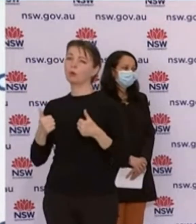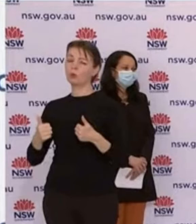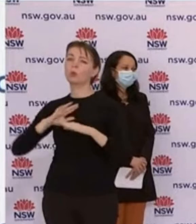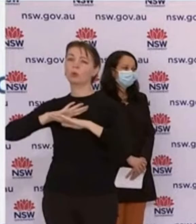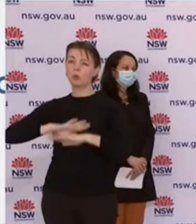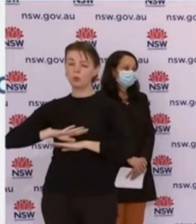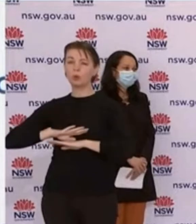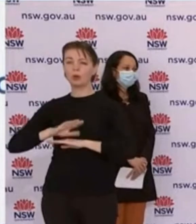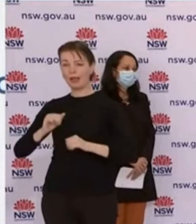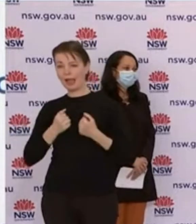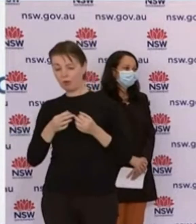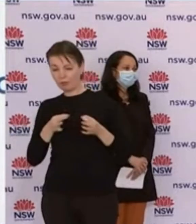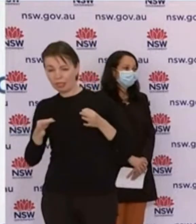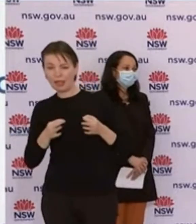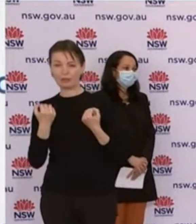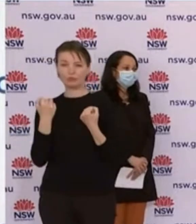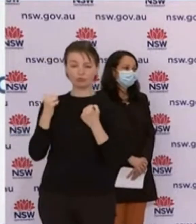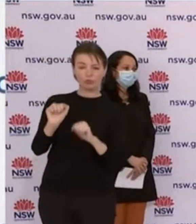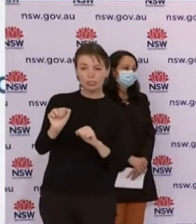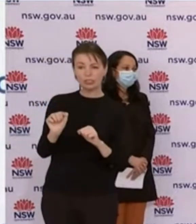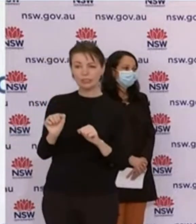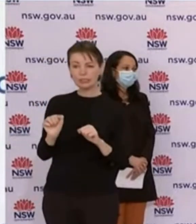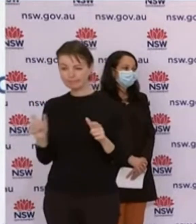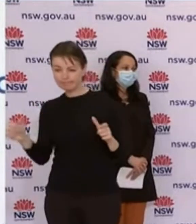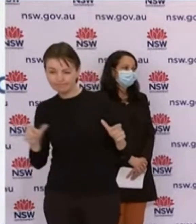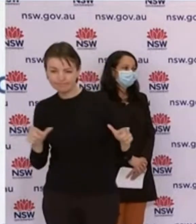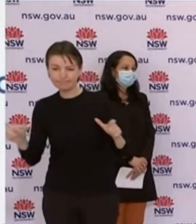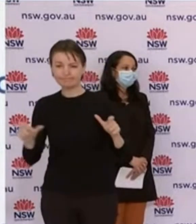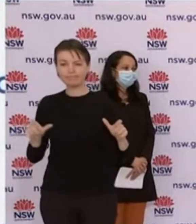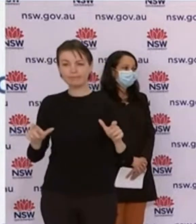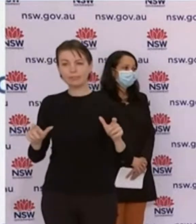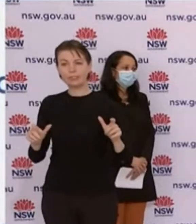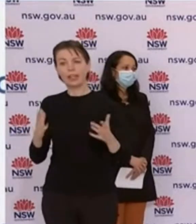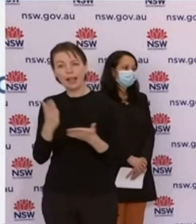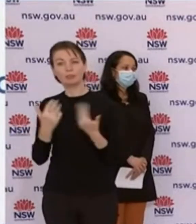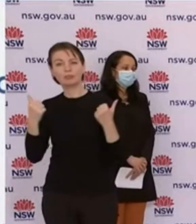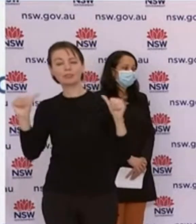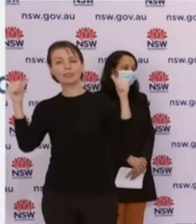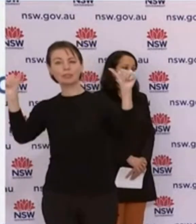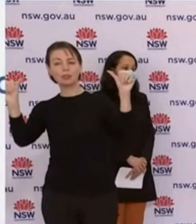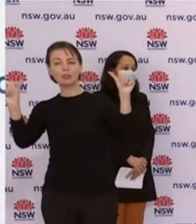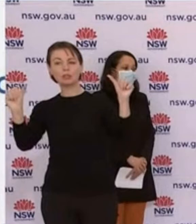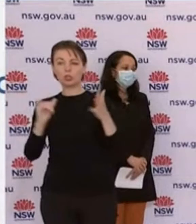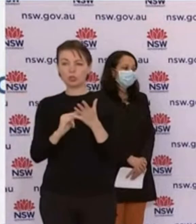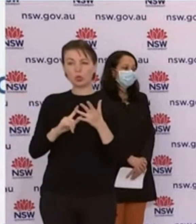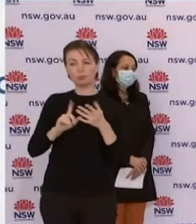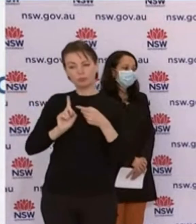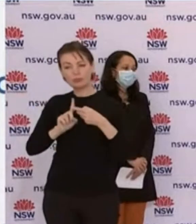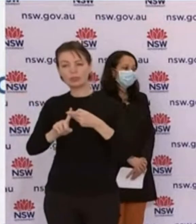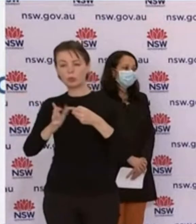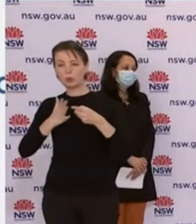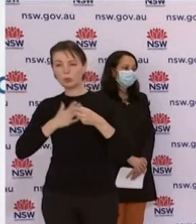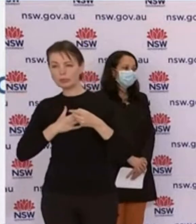gives us heart that our strategy is definitely working, that our strategy in being safe, in opening up at the right